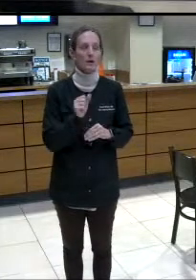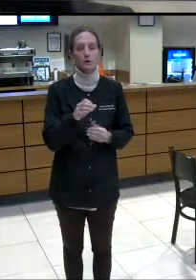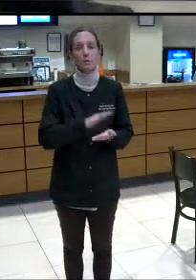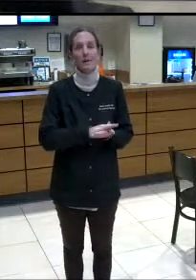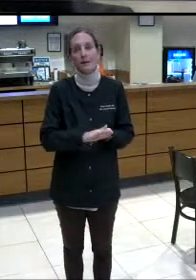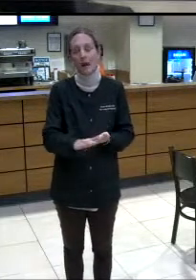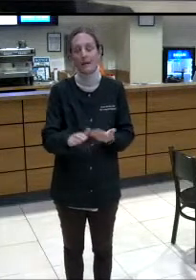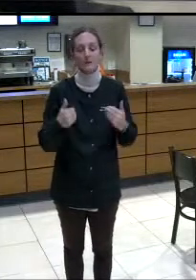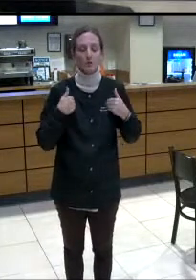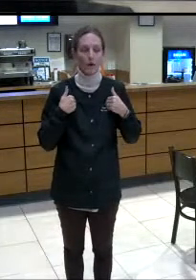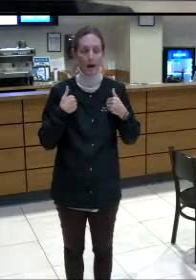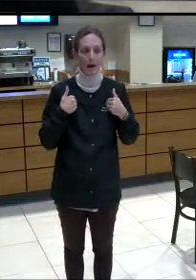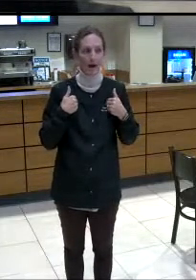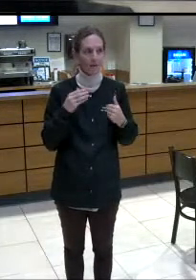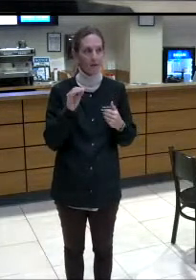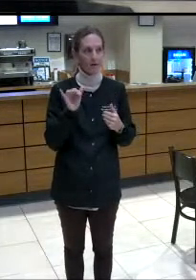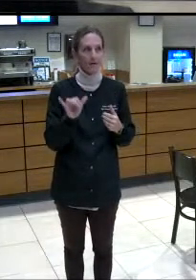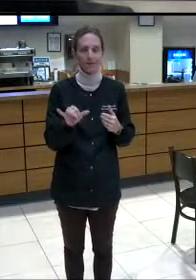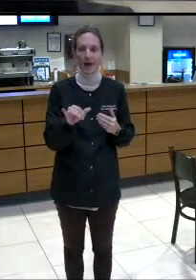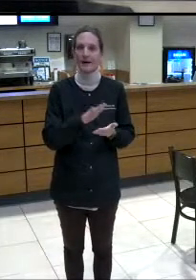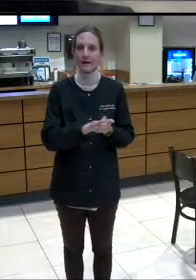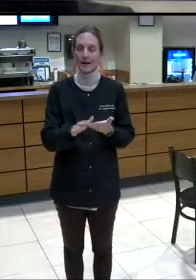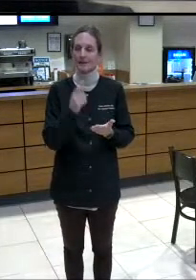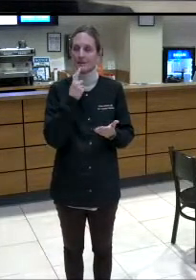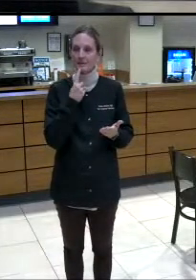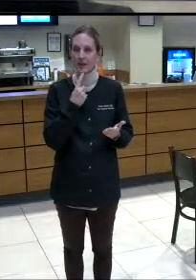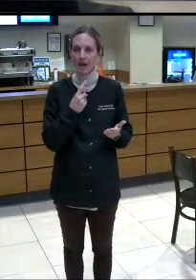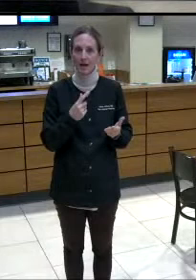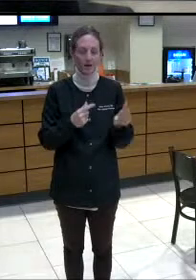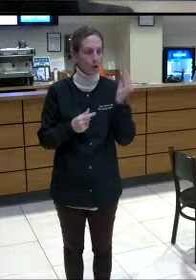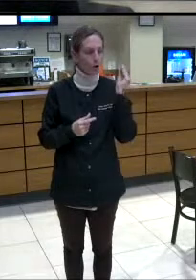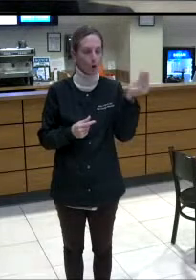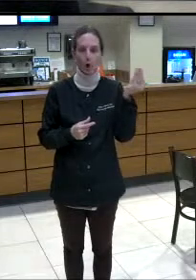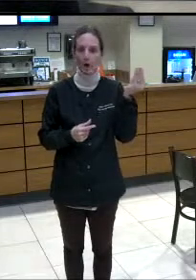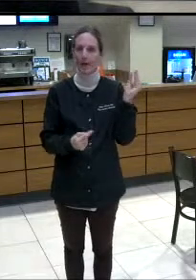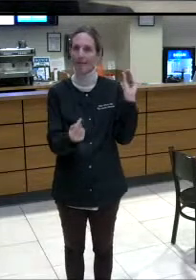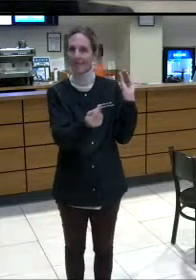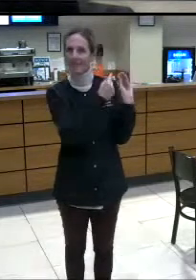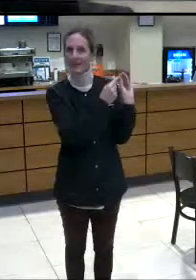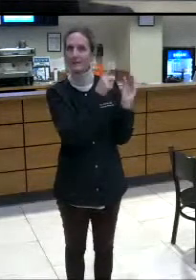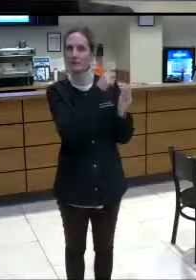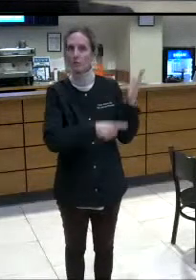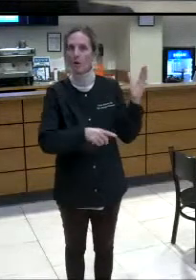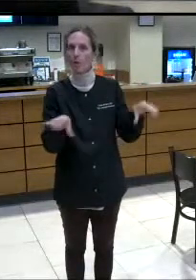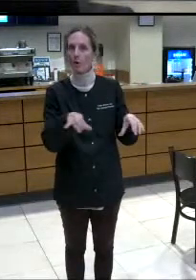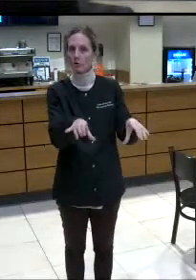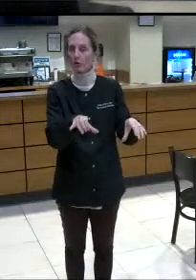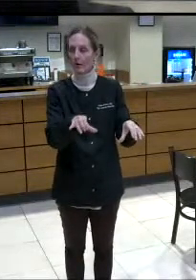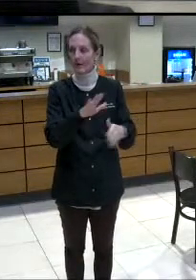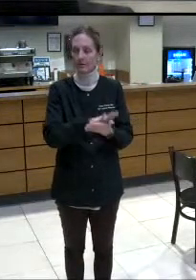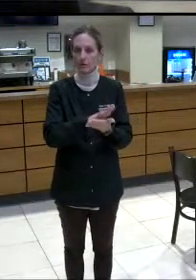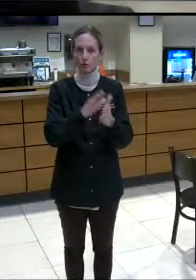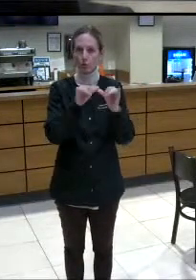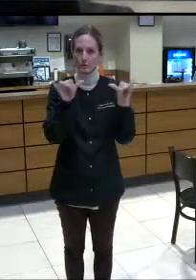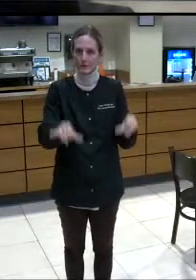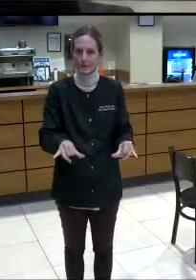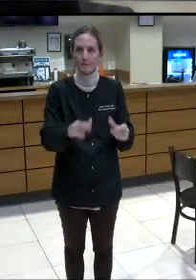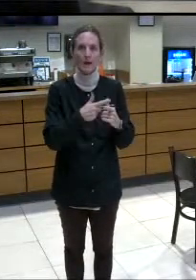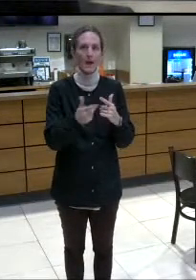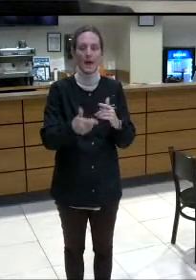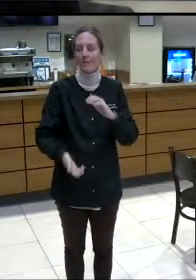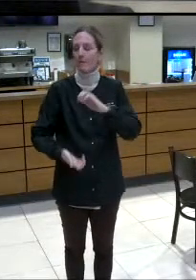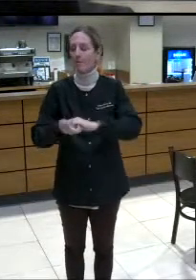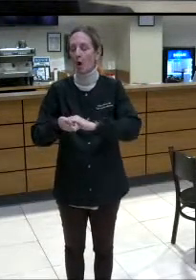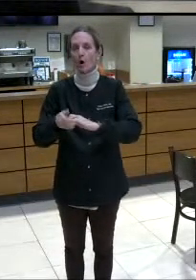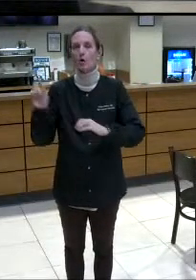to have that nice compact thing that says, these are the things that we're doing inside the school system. And then as our partners outside, these are